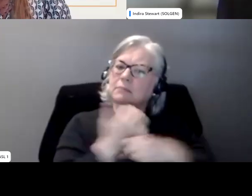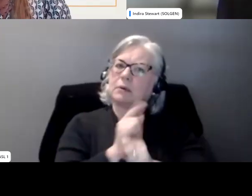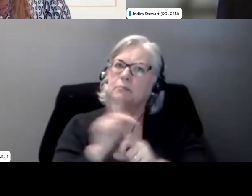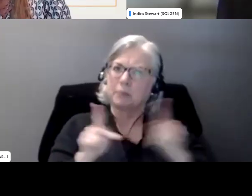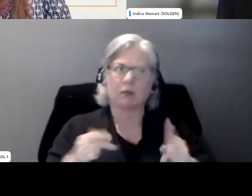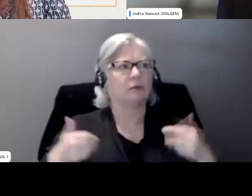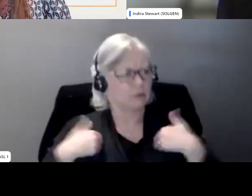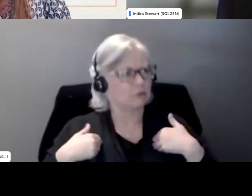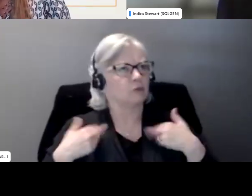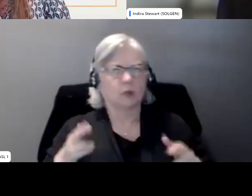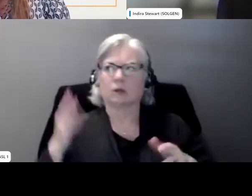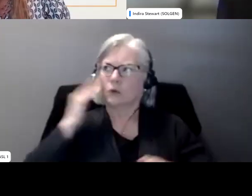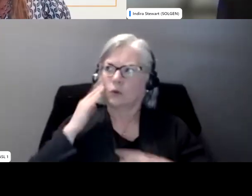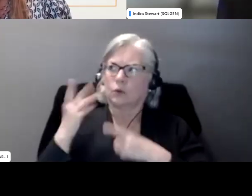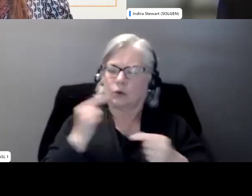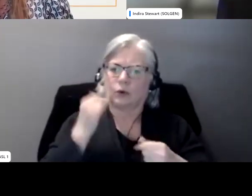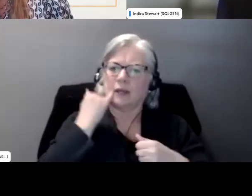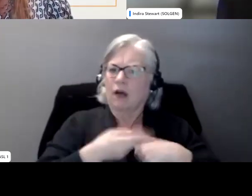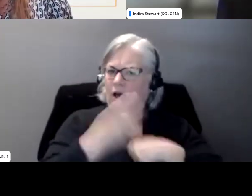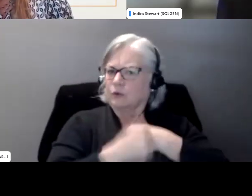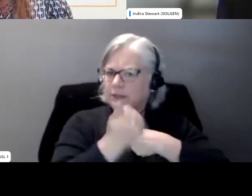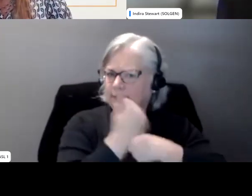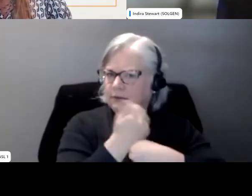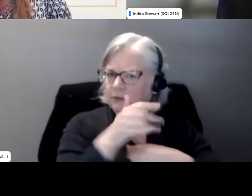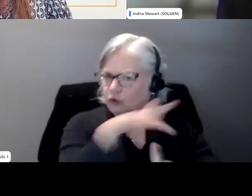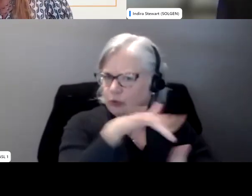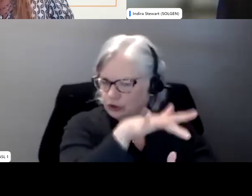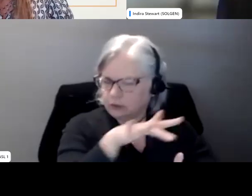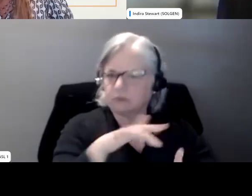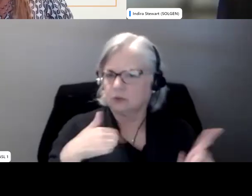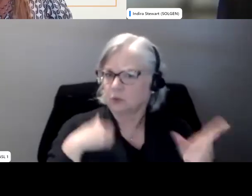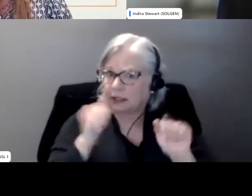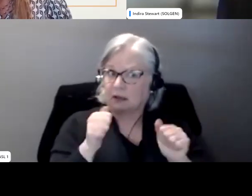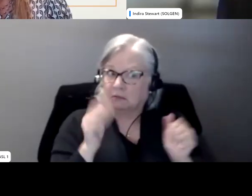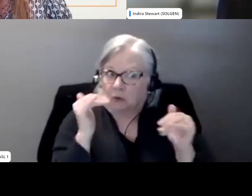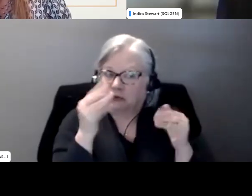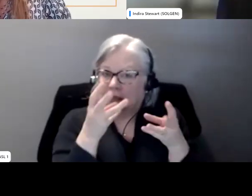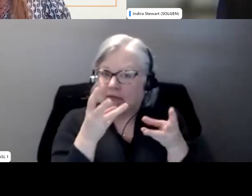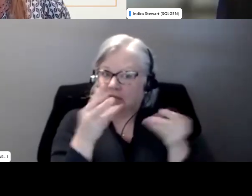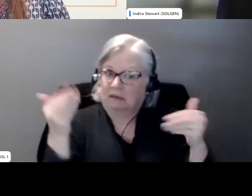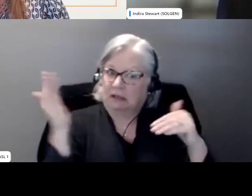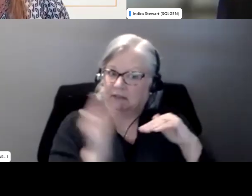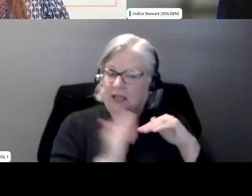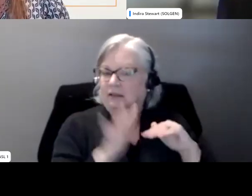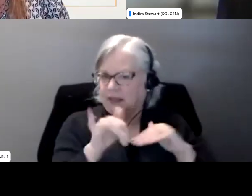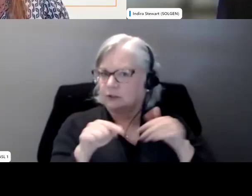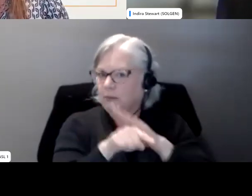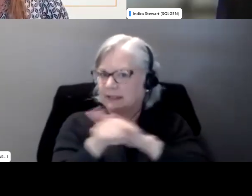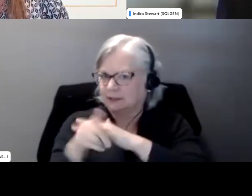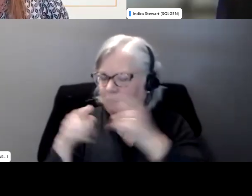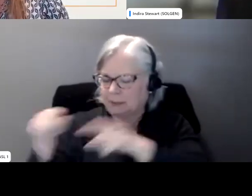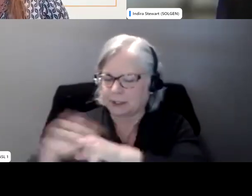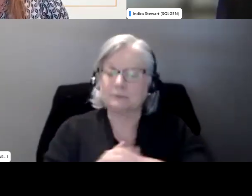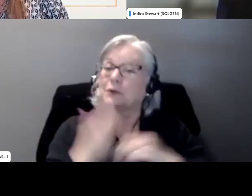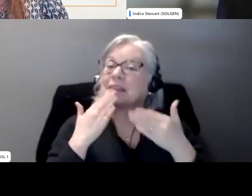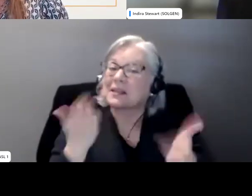share information when there is a high risk situation. So we can alleviate these homicides from happening. So thank you again. And I